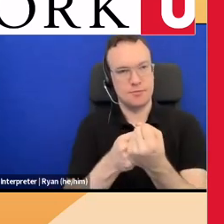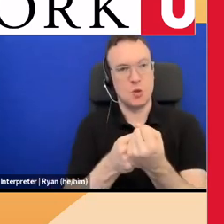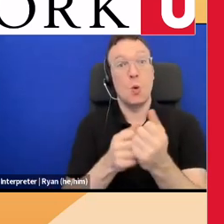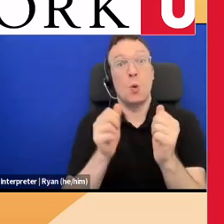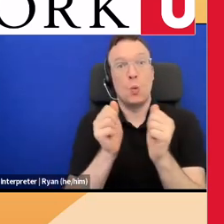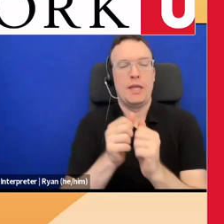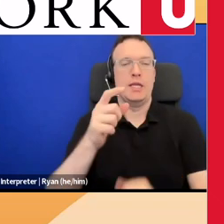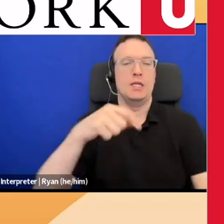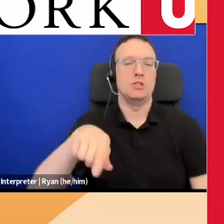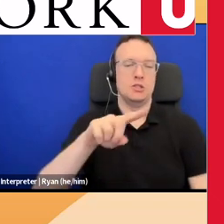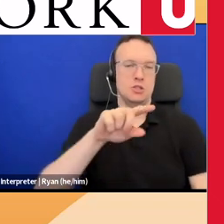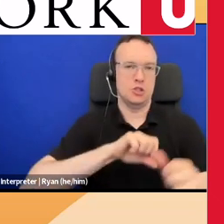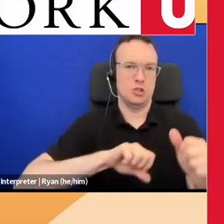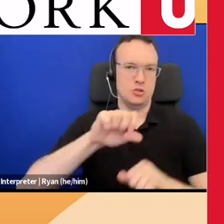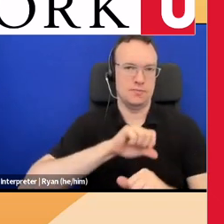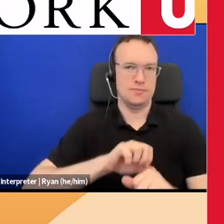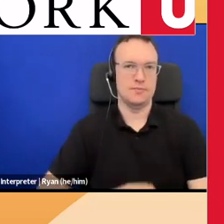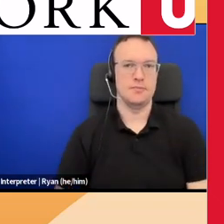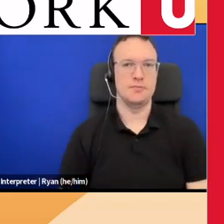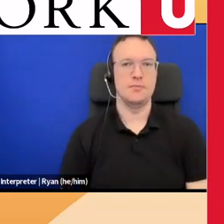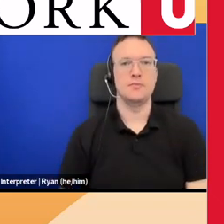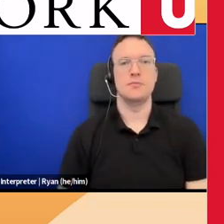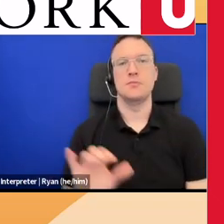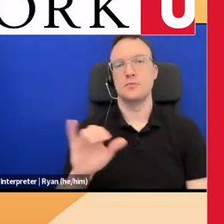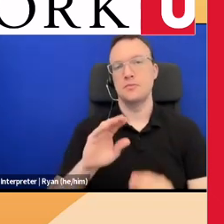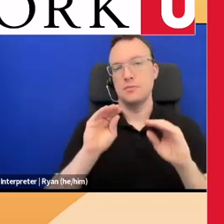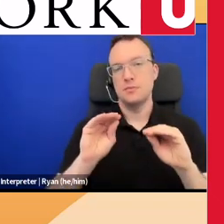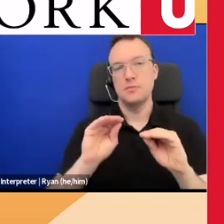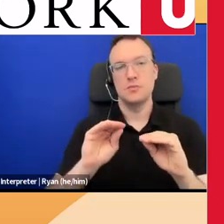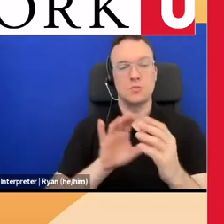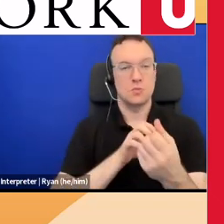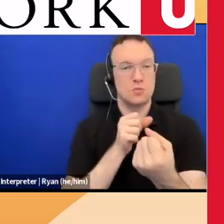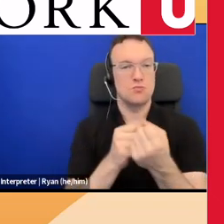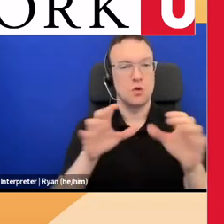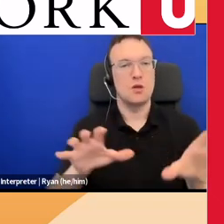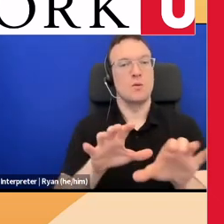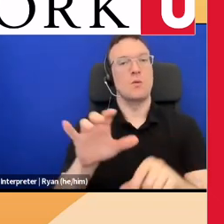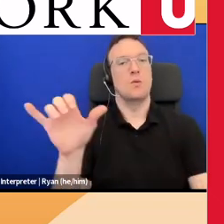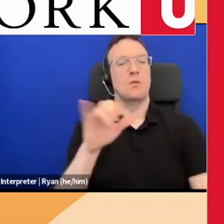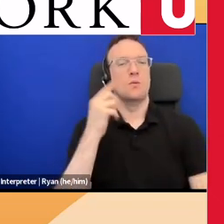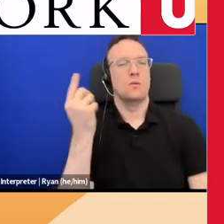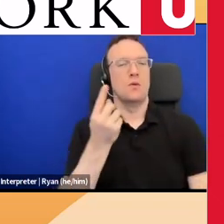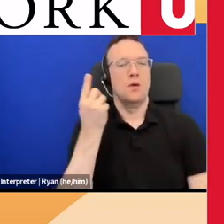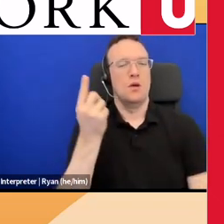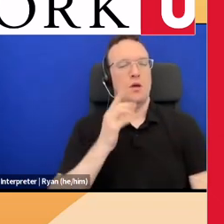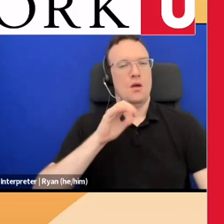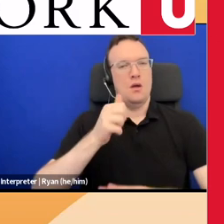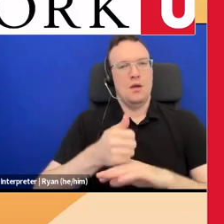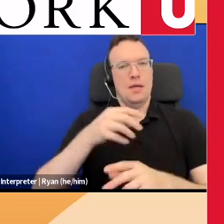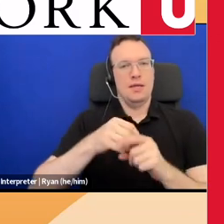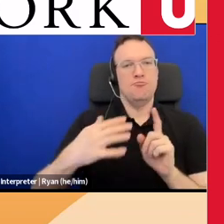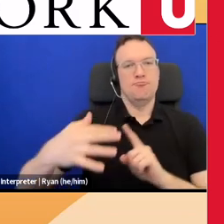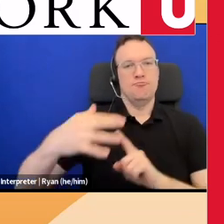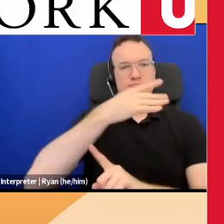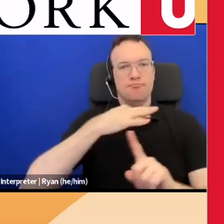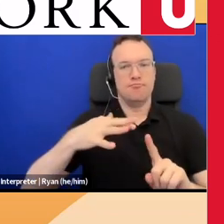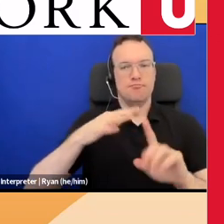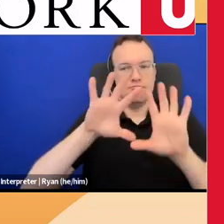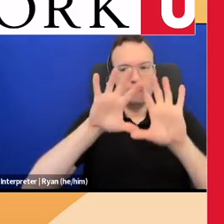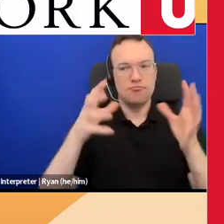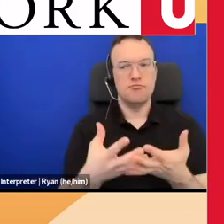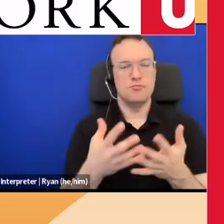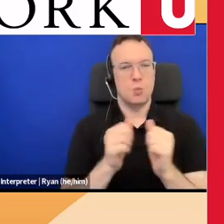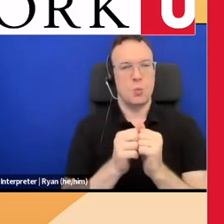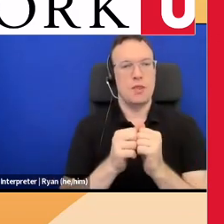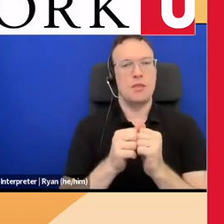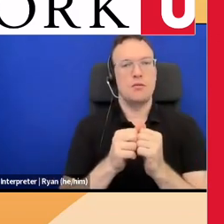other. Like pedagogy, solidarity action is also always situated within a space that is shaped by the